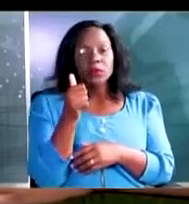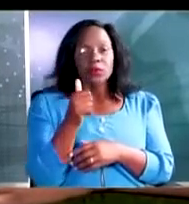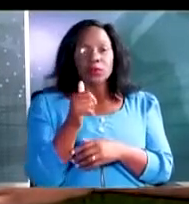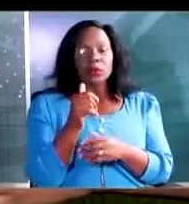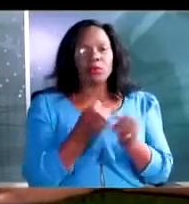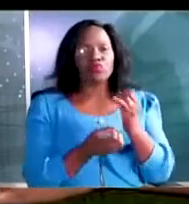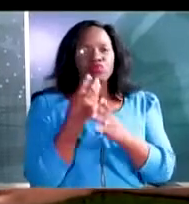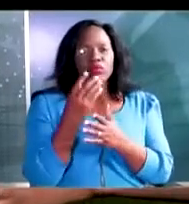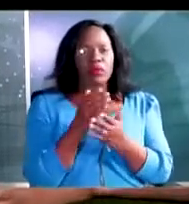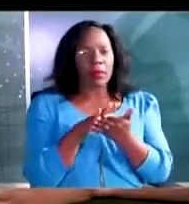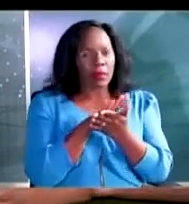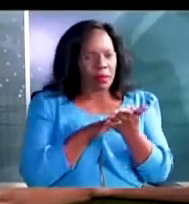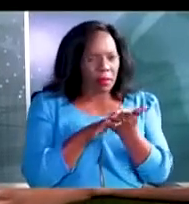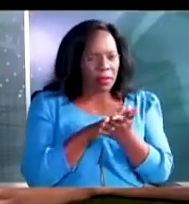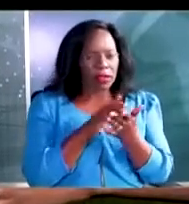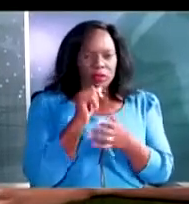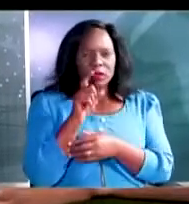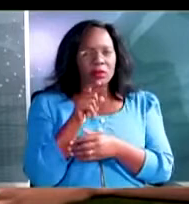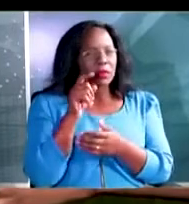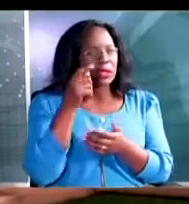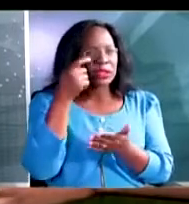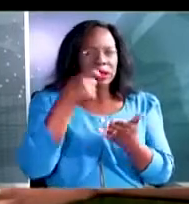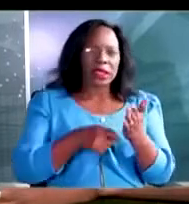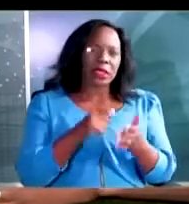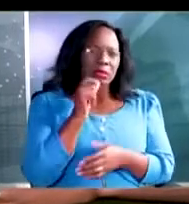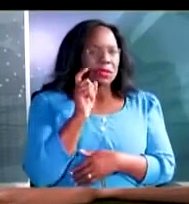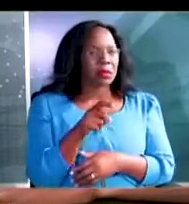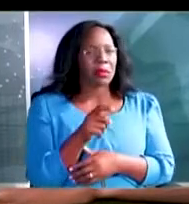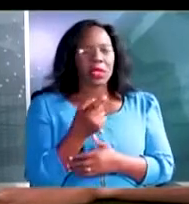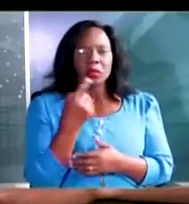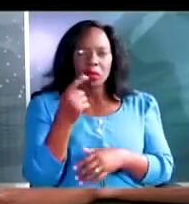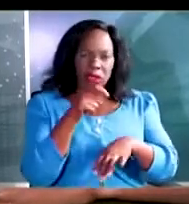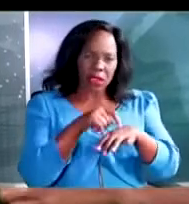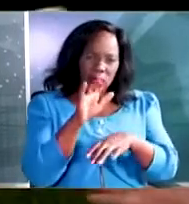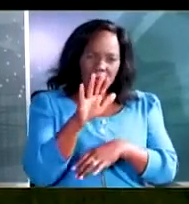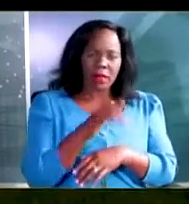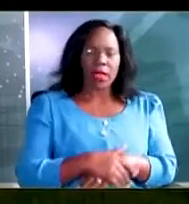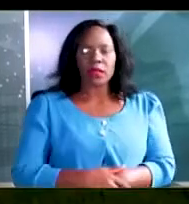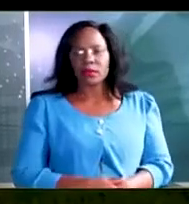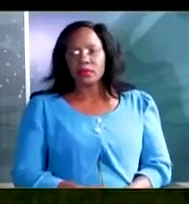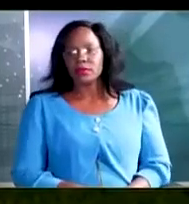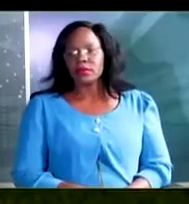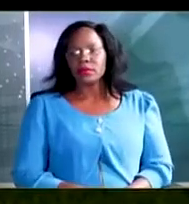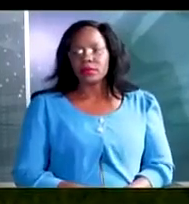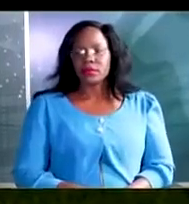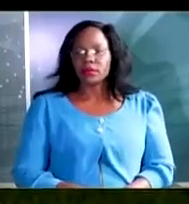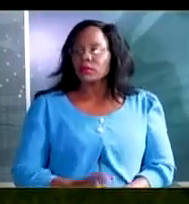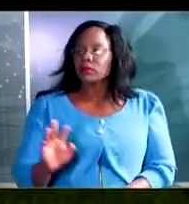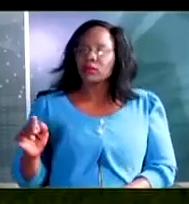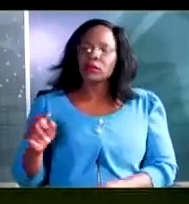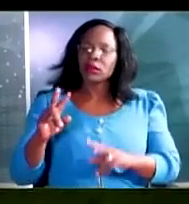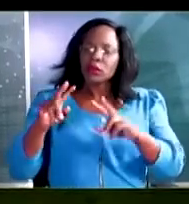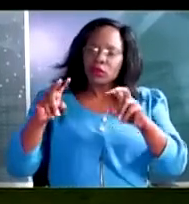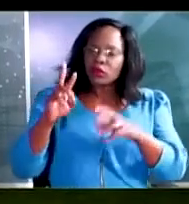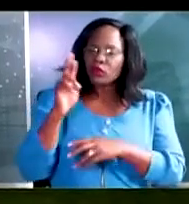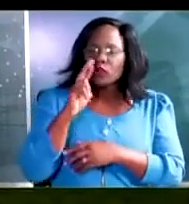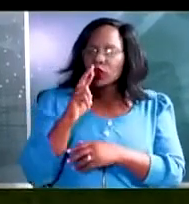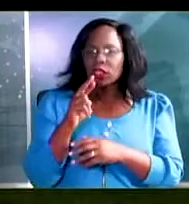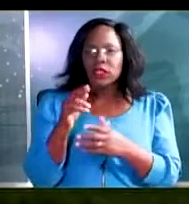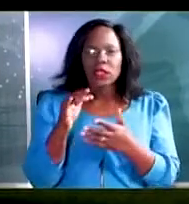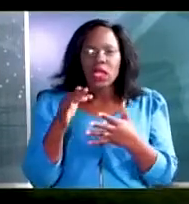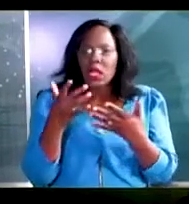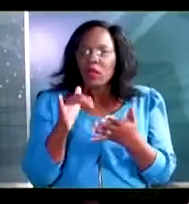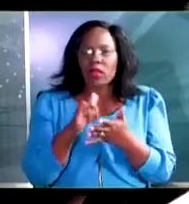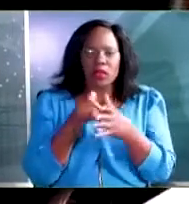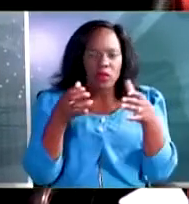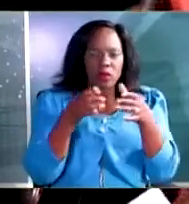basic feeds doesn't have to cost you anything more than time to start off with. Talk about hunting for threats. How useful? What would